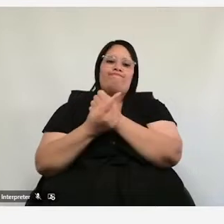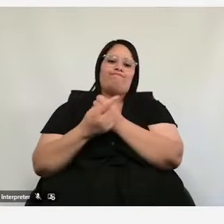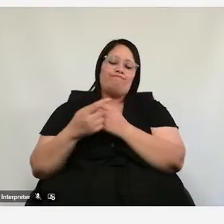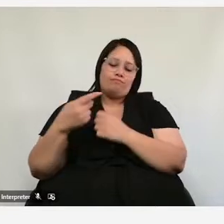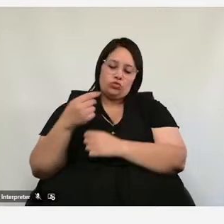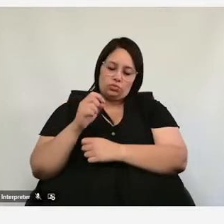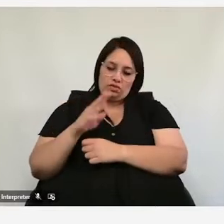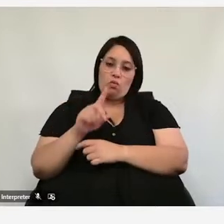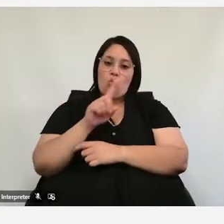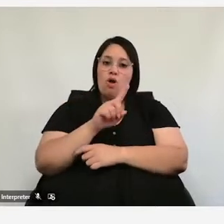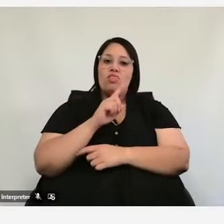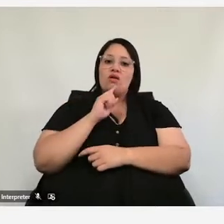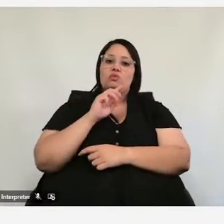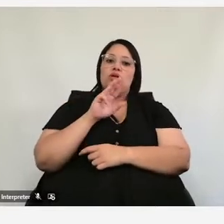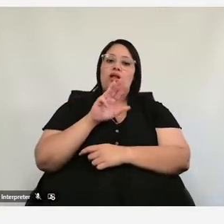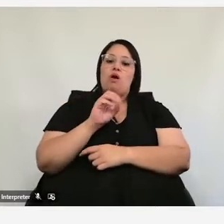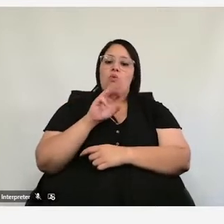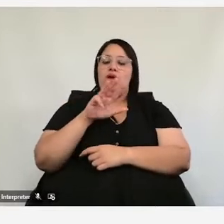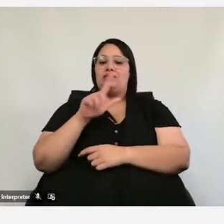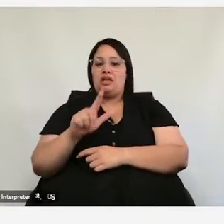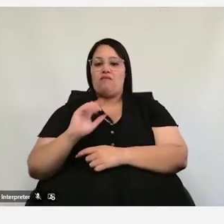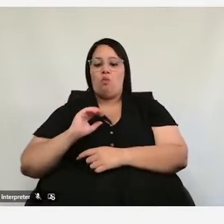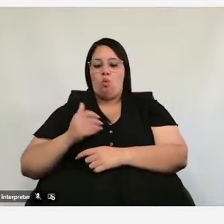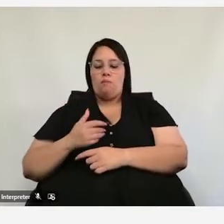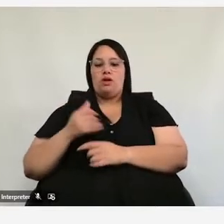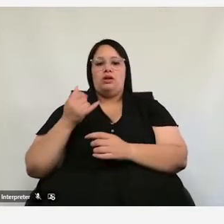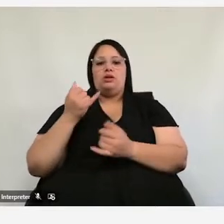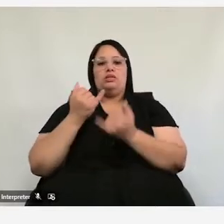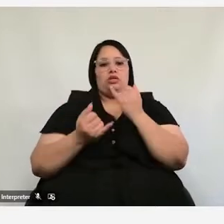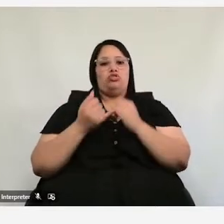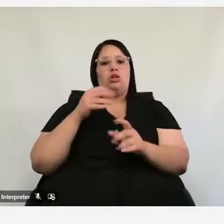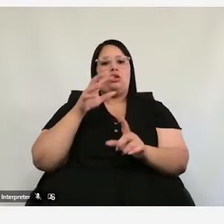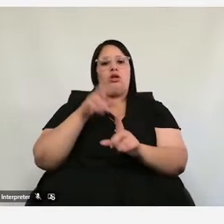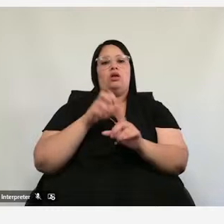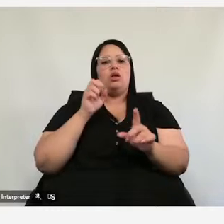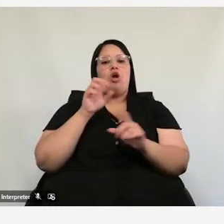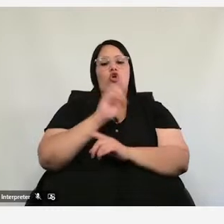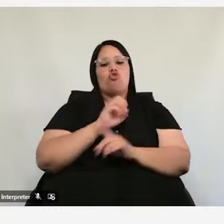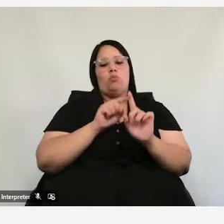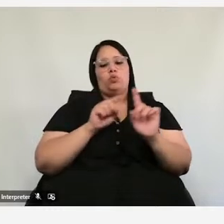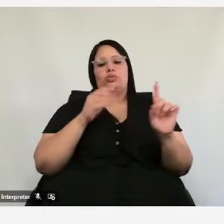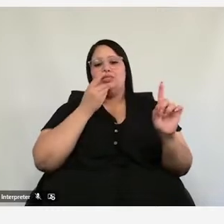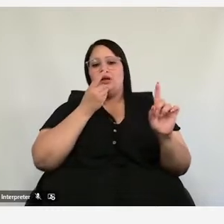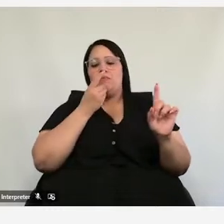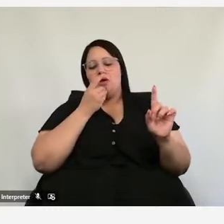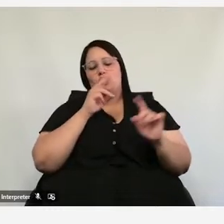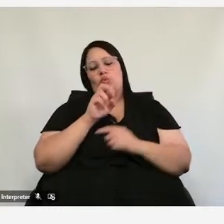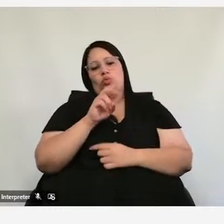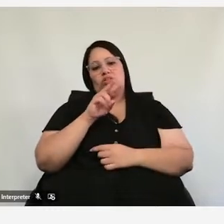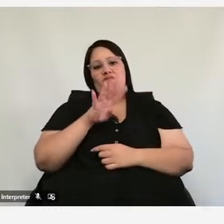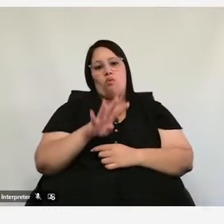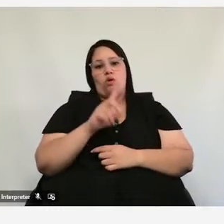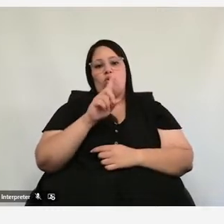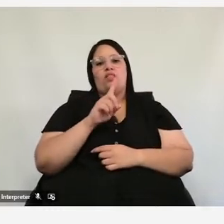1,957 women were sexually assaulted in these 3 months between October and December 2024. And